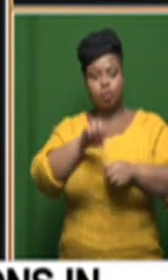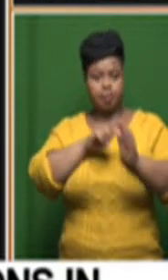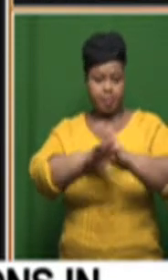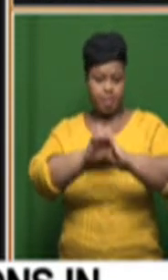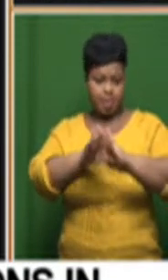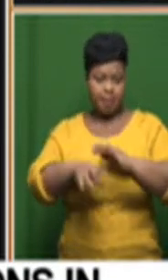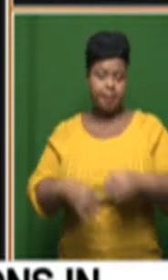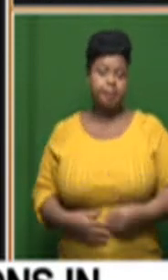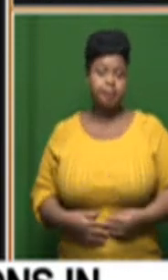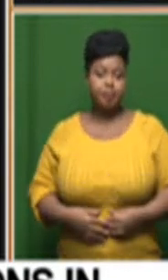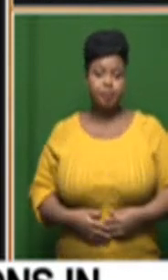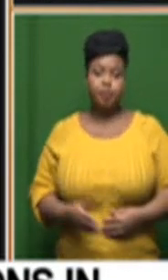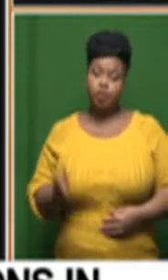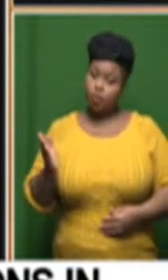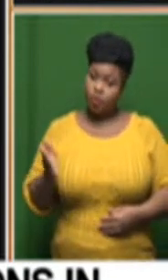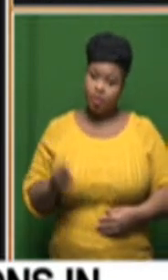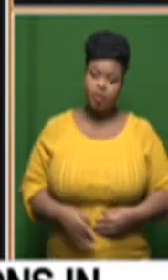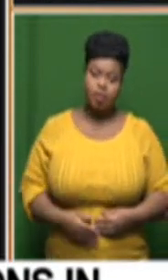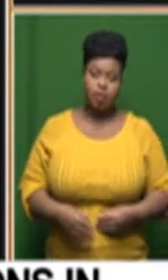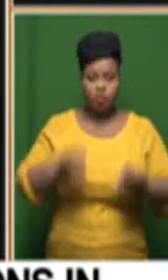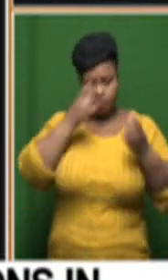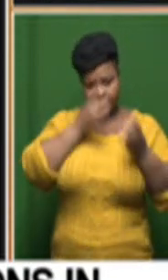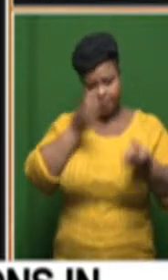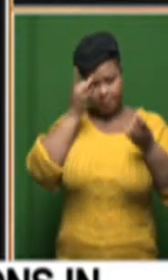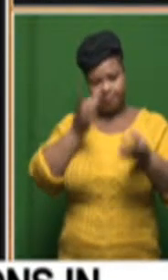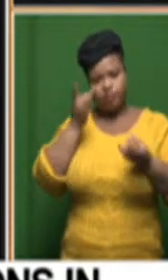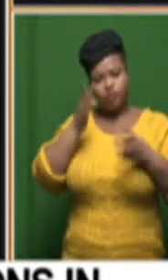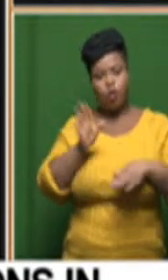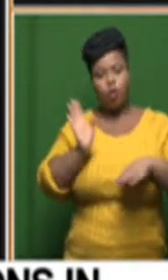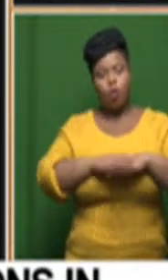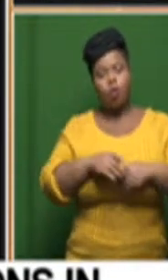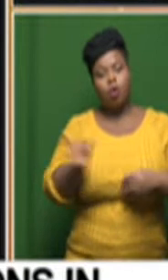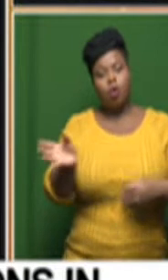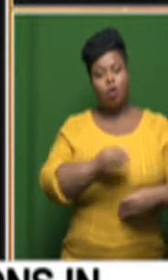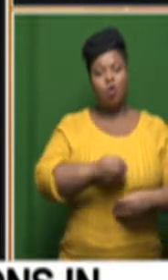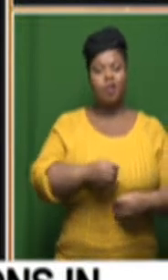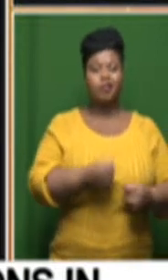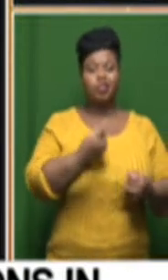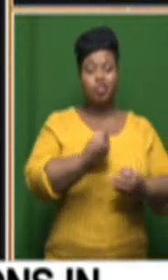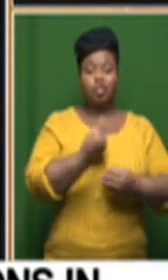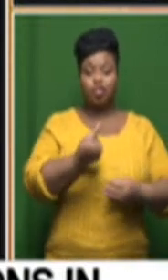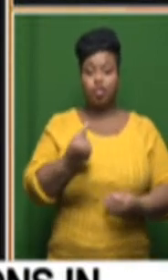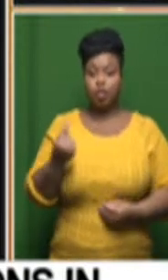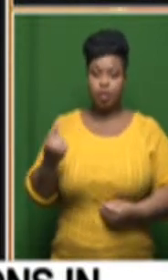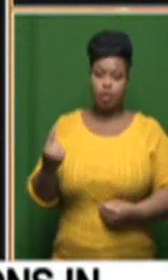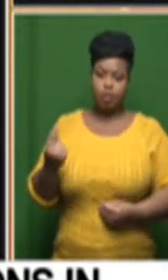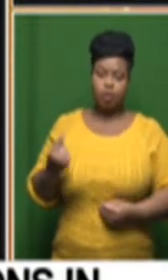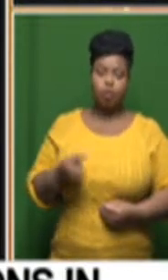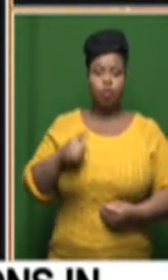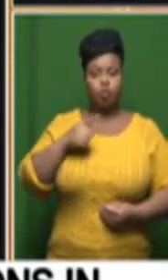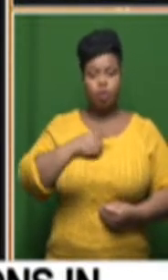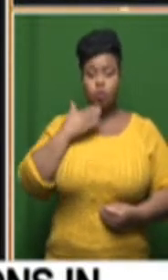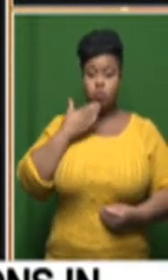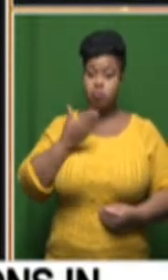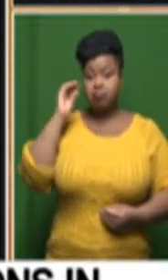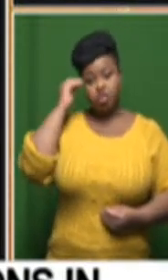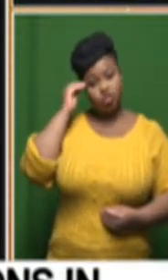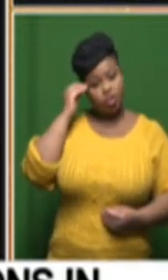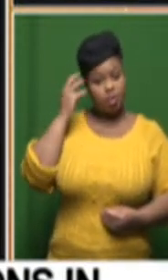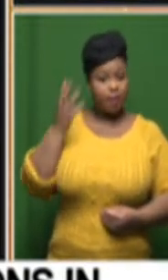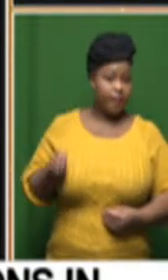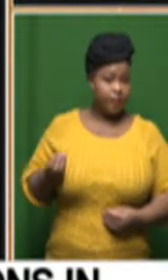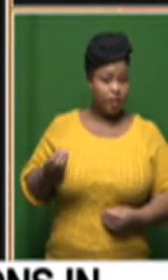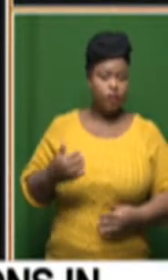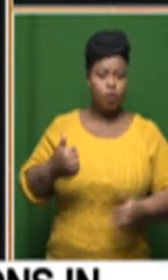media. So it's disseminated to each and every one that is interested or is